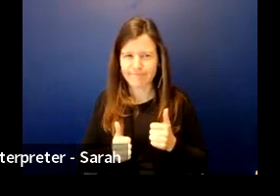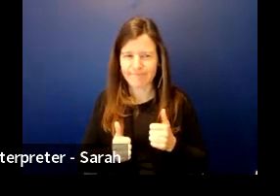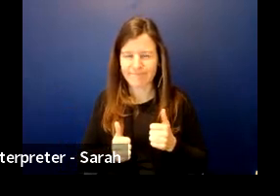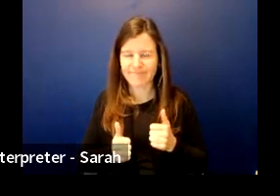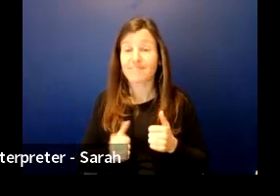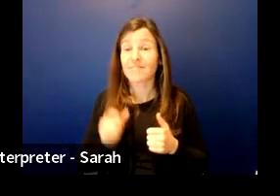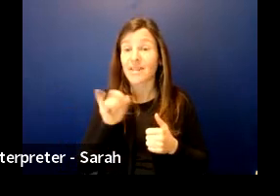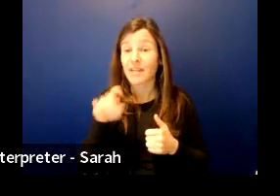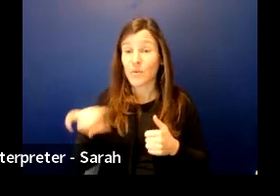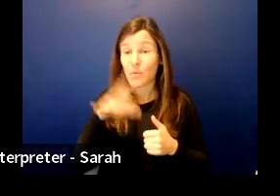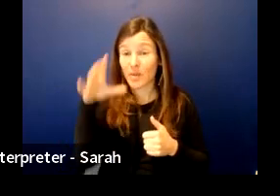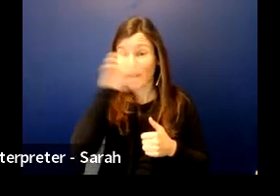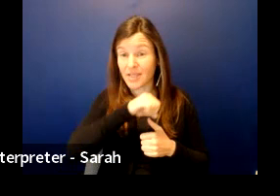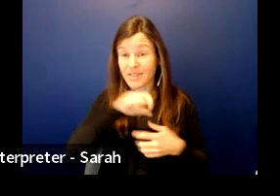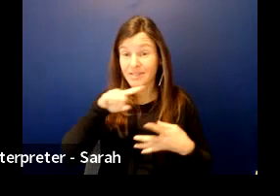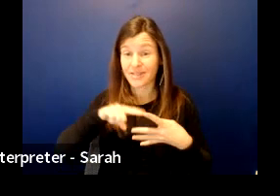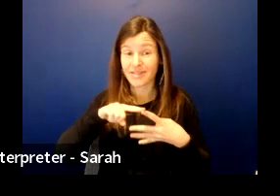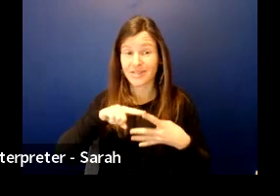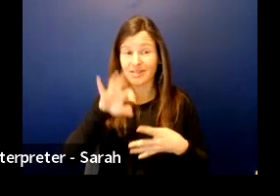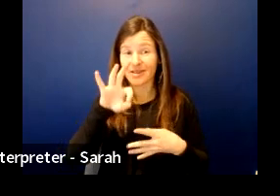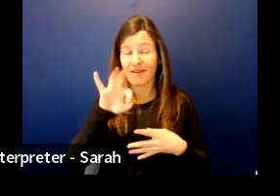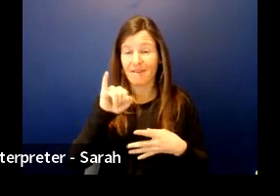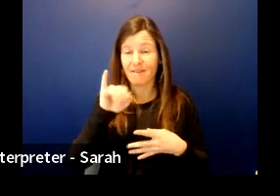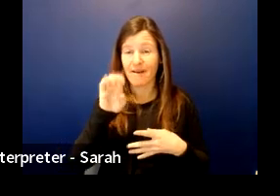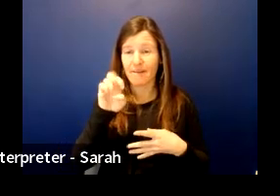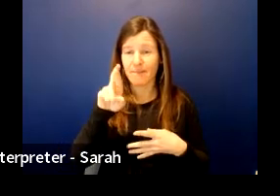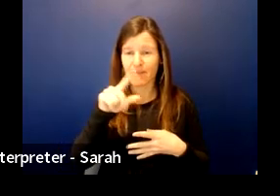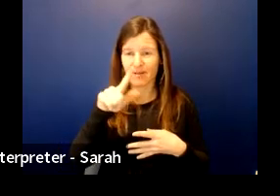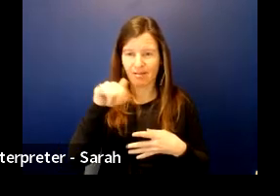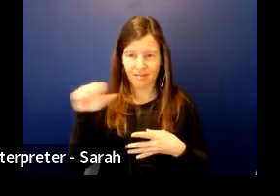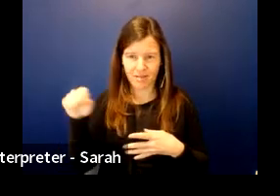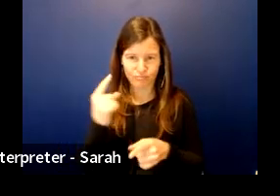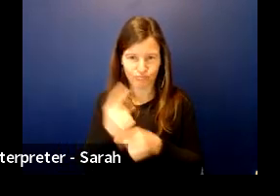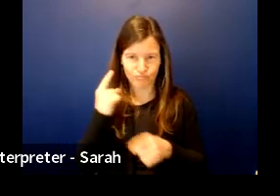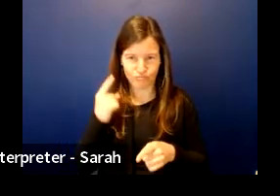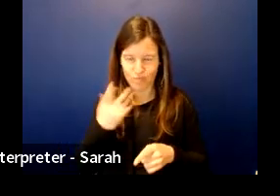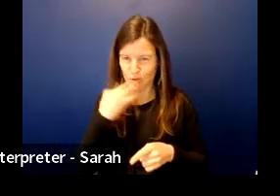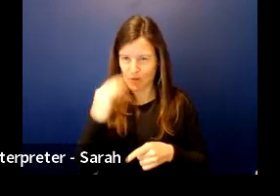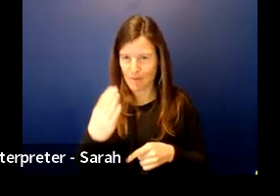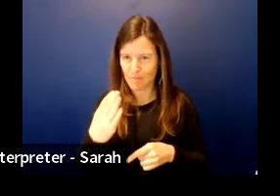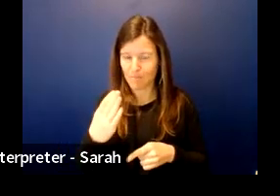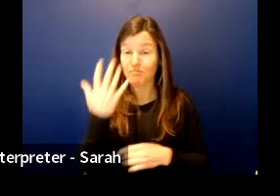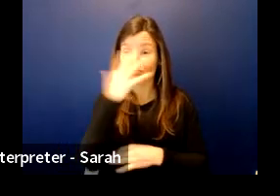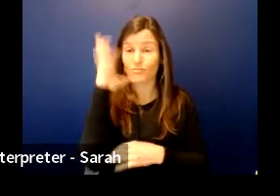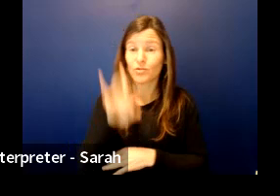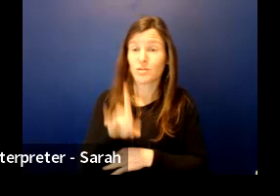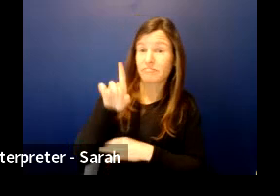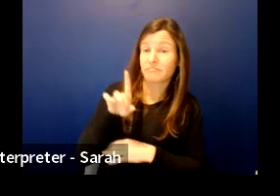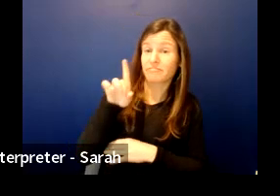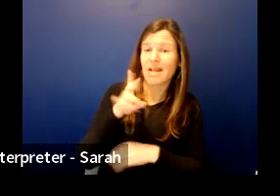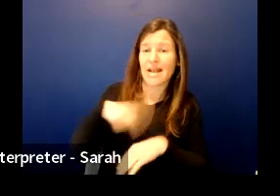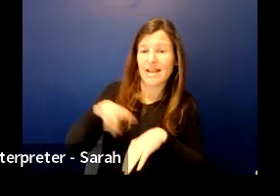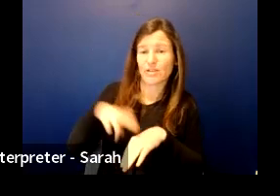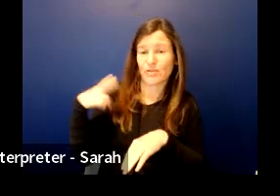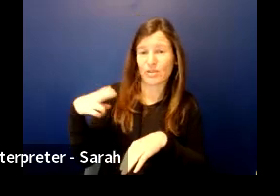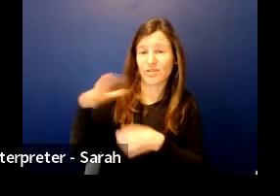If you guessed fiberglass, you are correct. Good job. So the trees that are upstairs in the Natural History Gallery, they